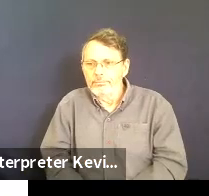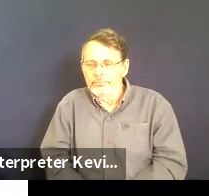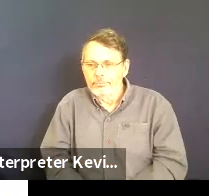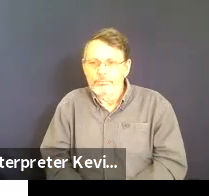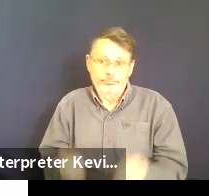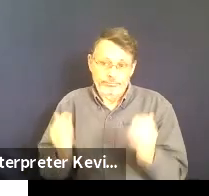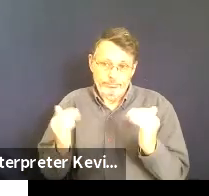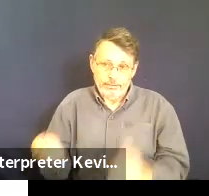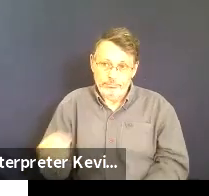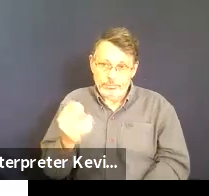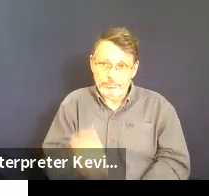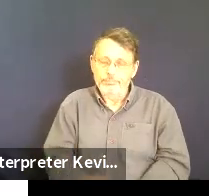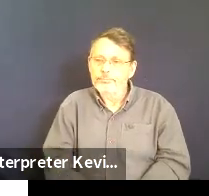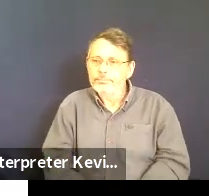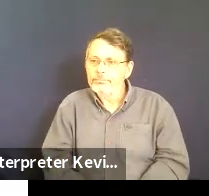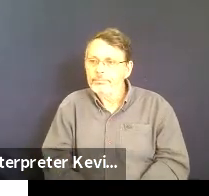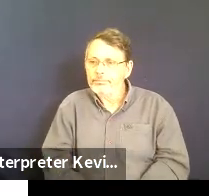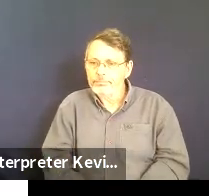Next slide, please.